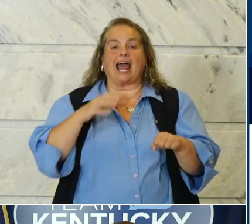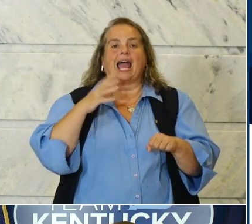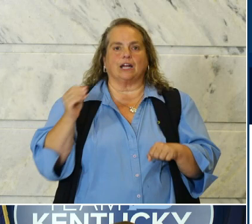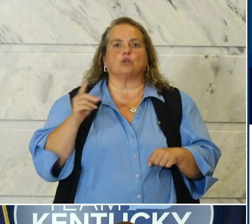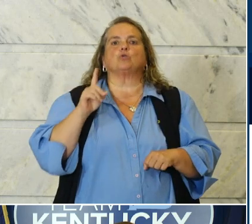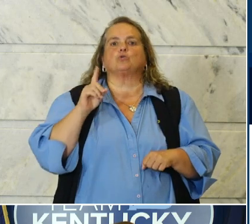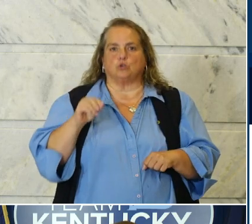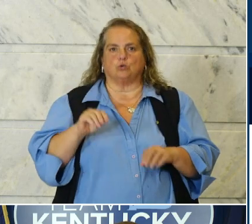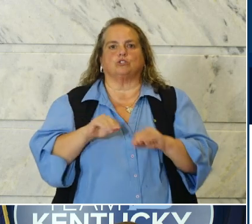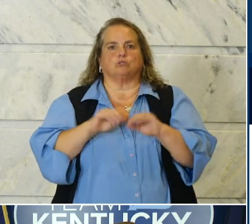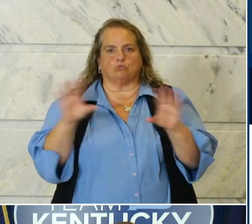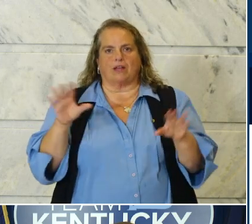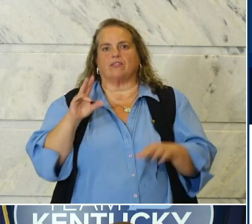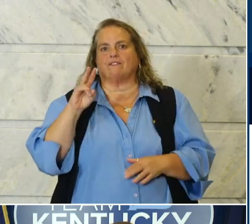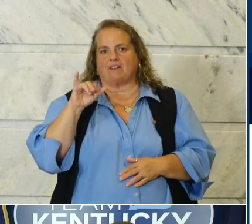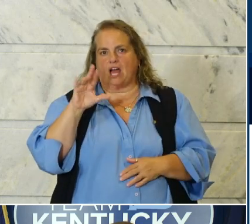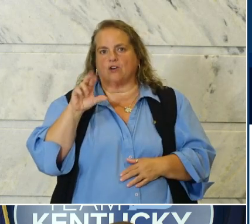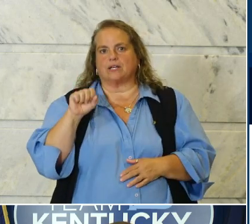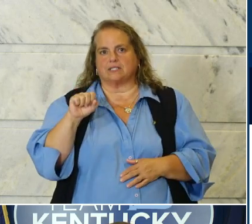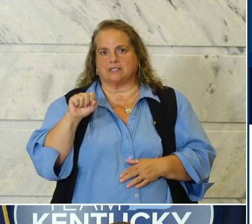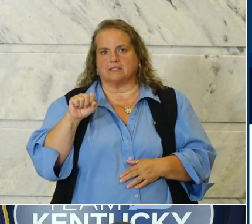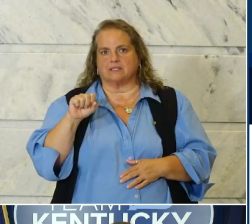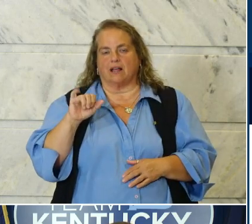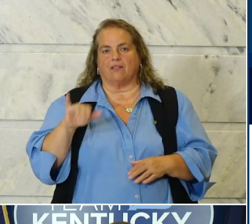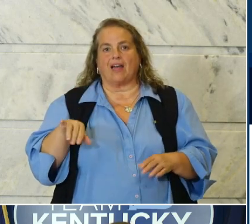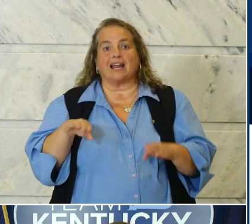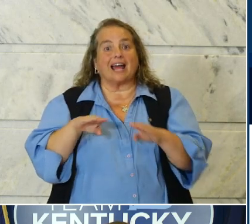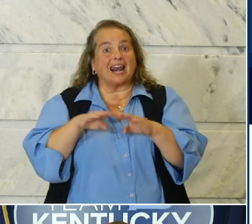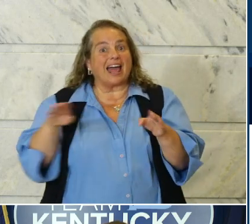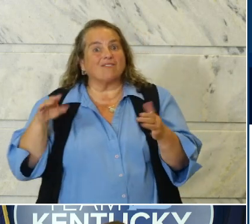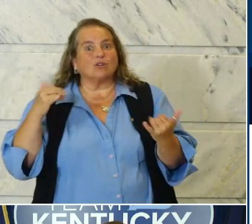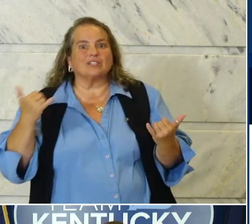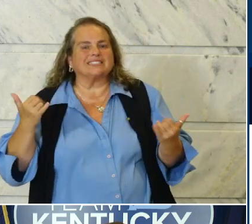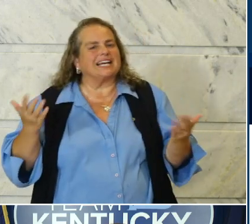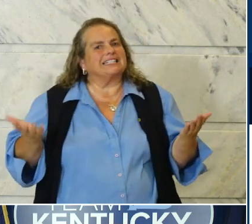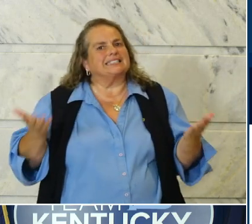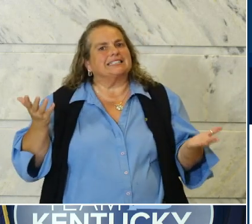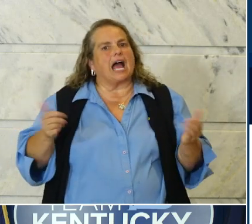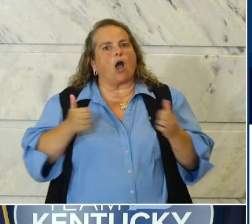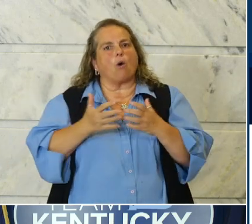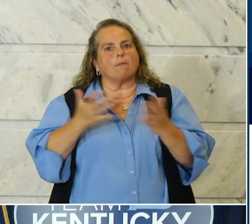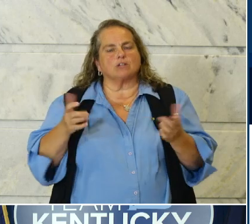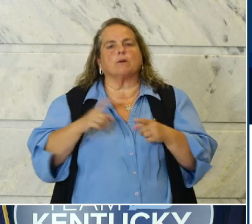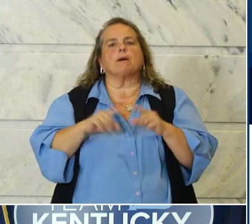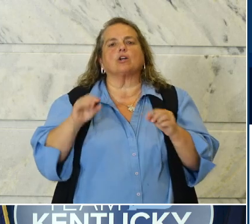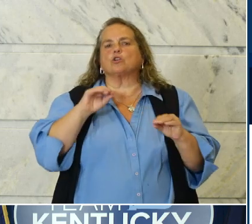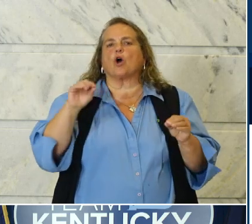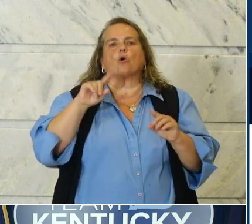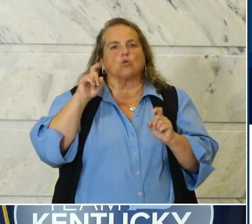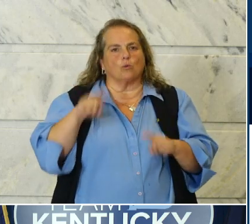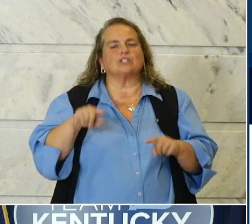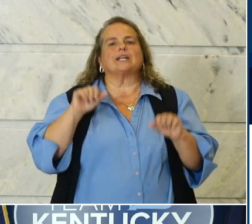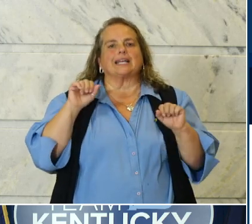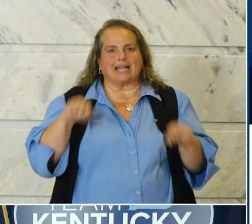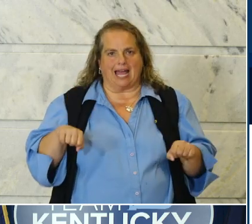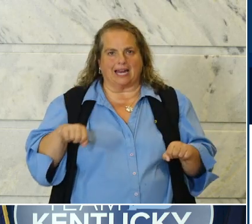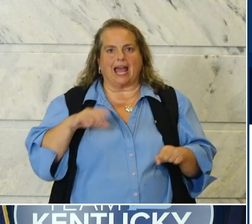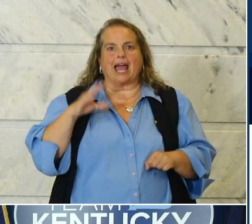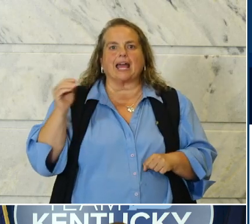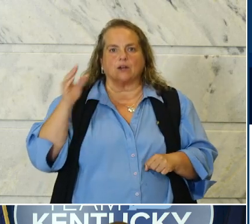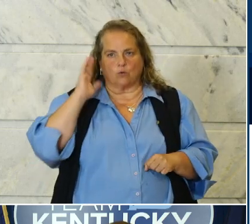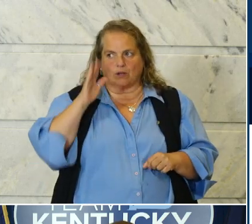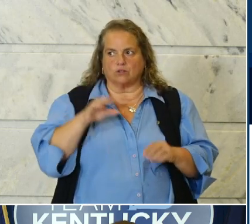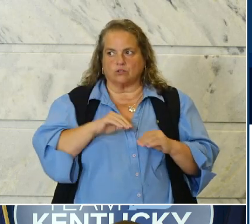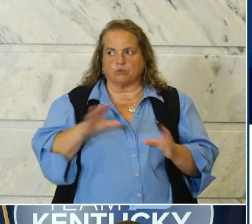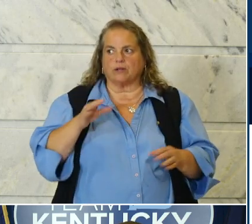the virus. The level right now is in debate, but there is no question they can and do spread it. Since